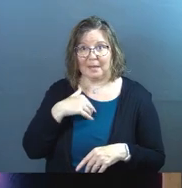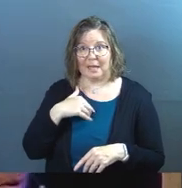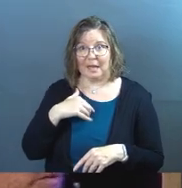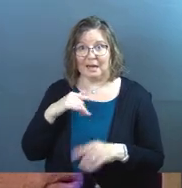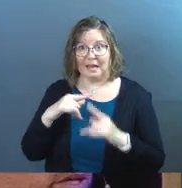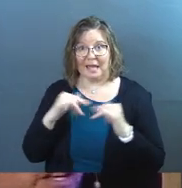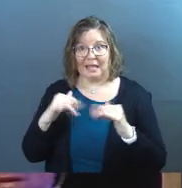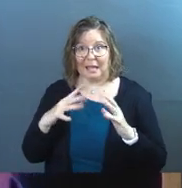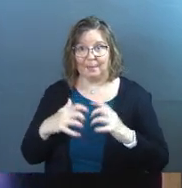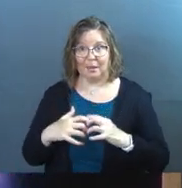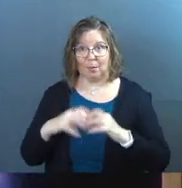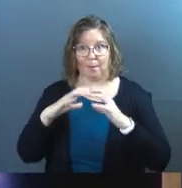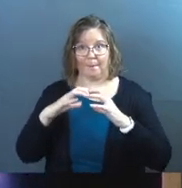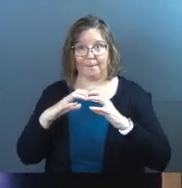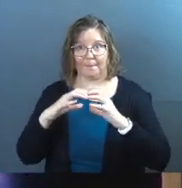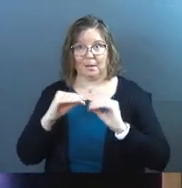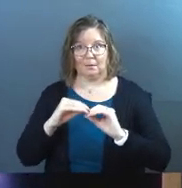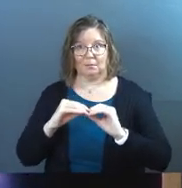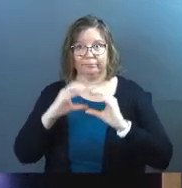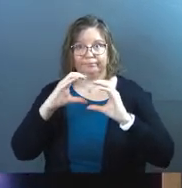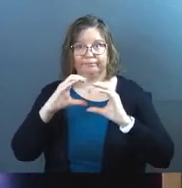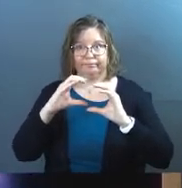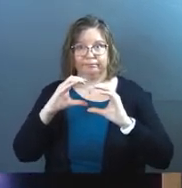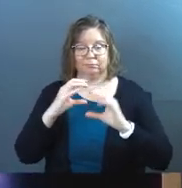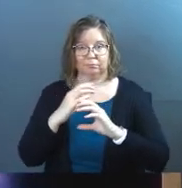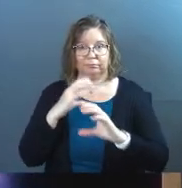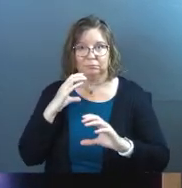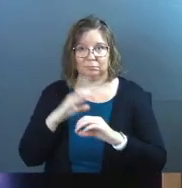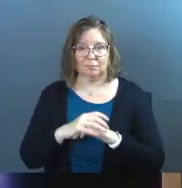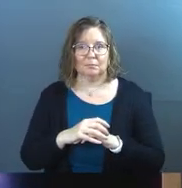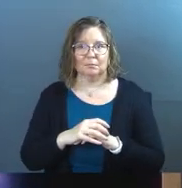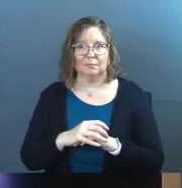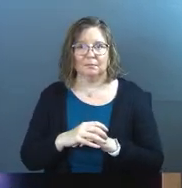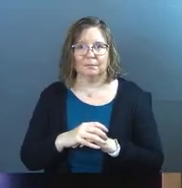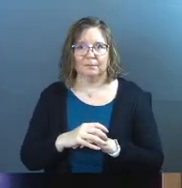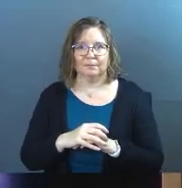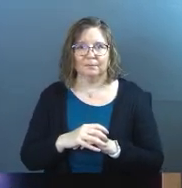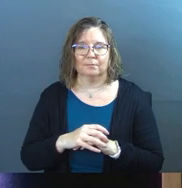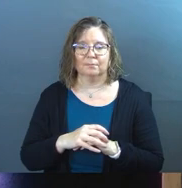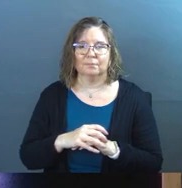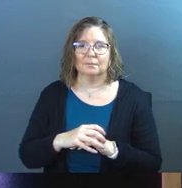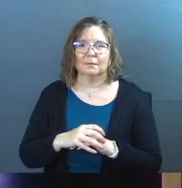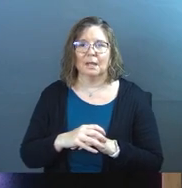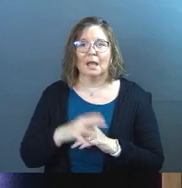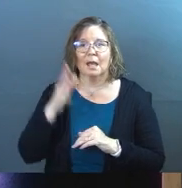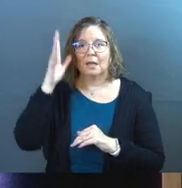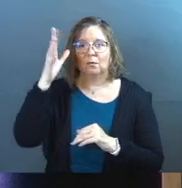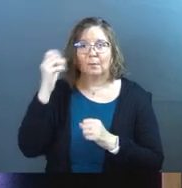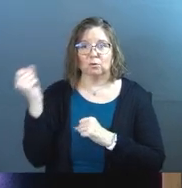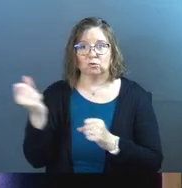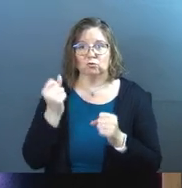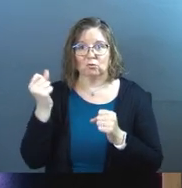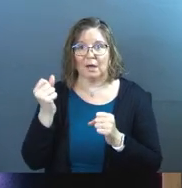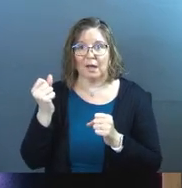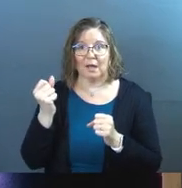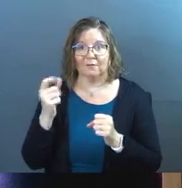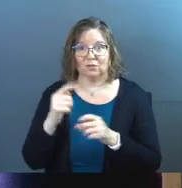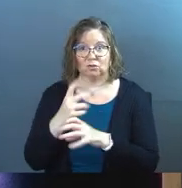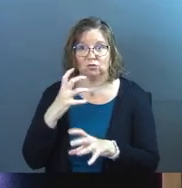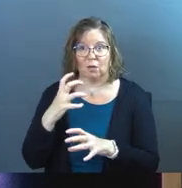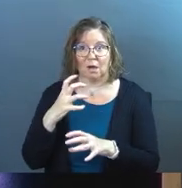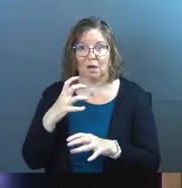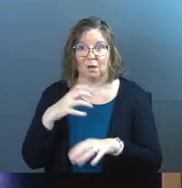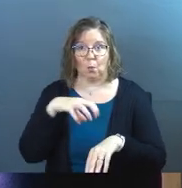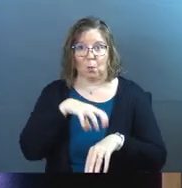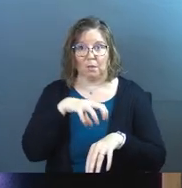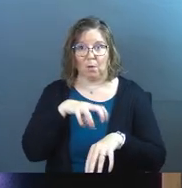pop-up camper, and we would go camping all the time in this pop-up camper. And Grandpa would drive the pickup truck with the ball hitch